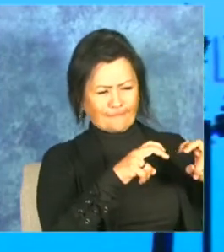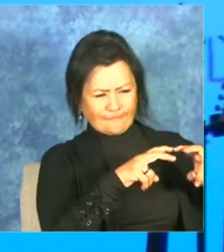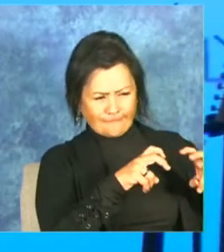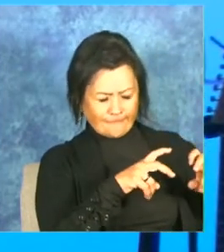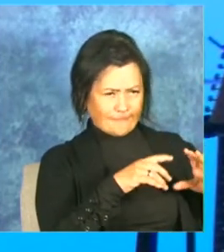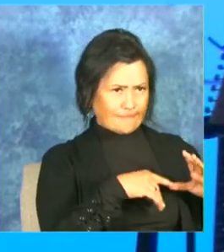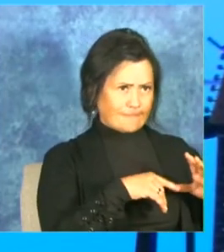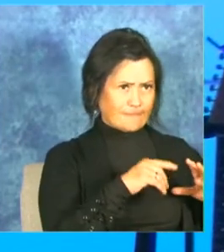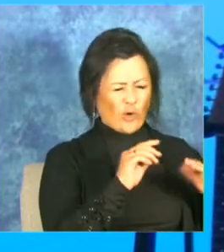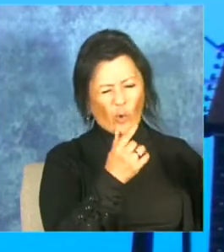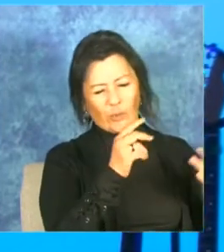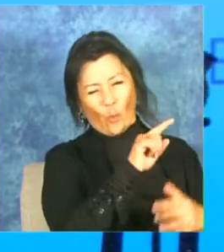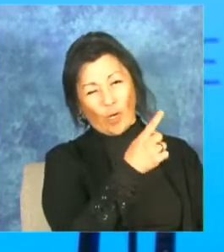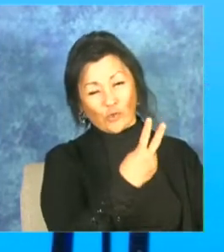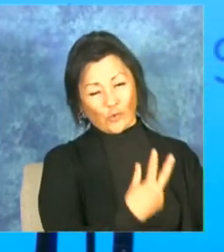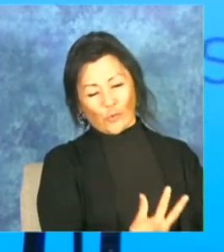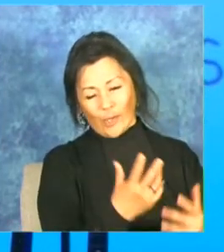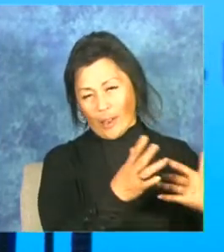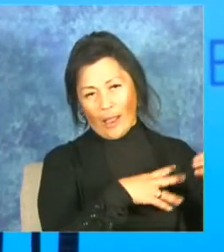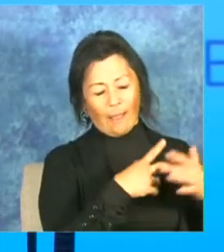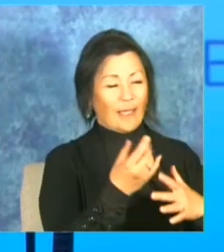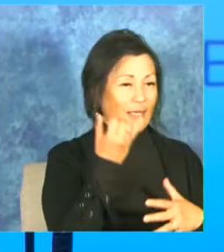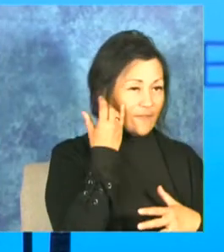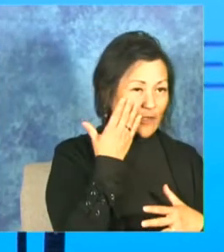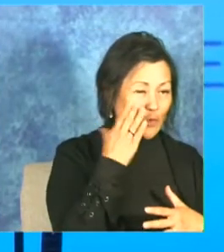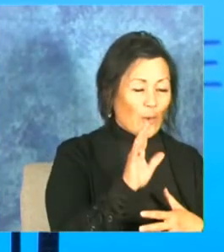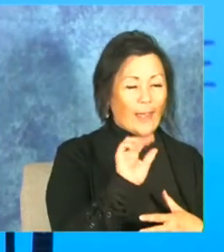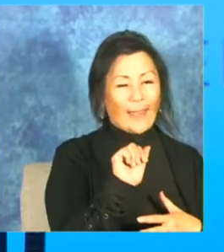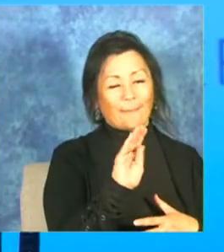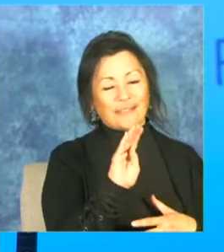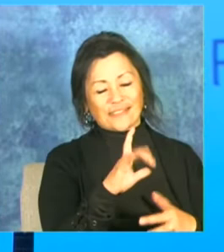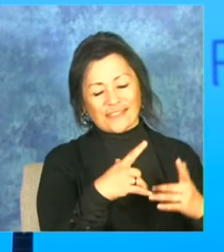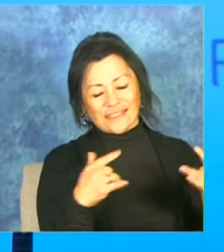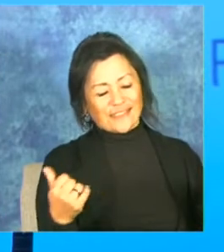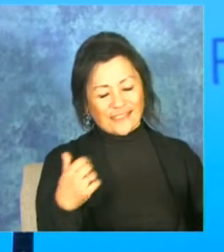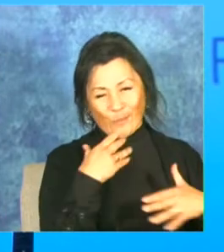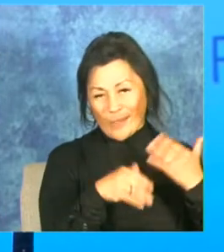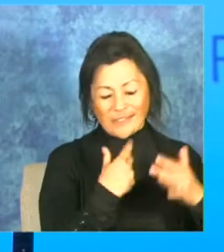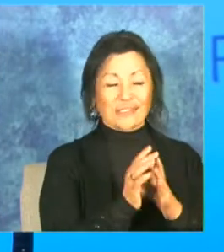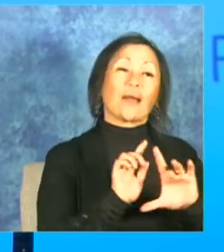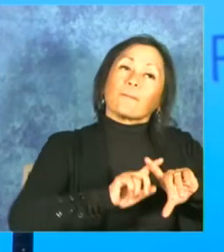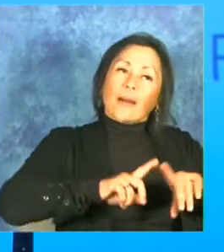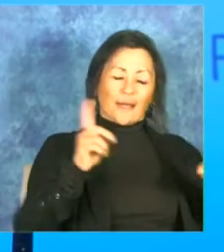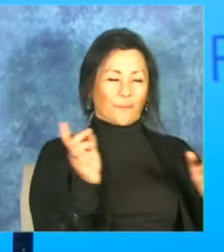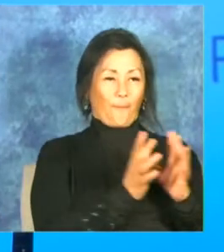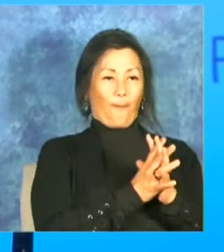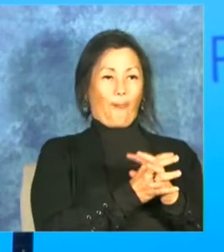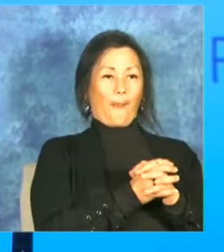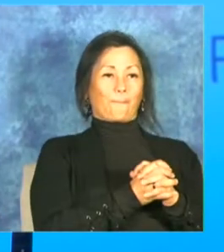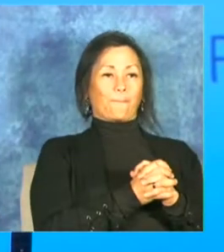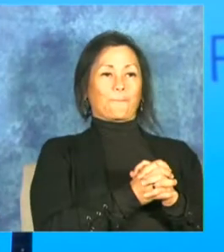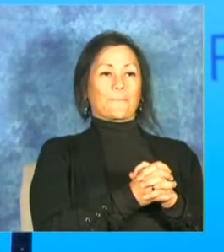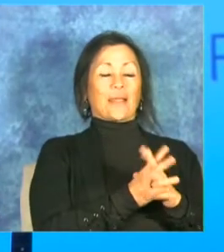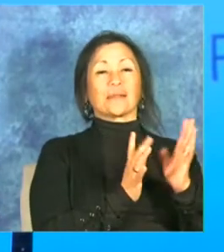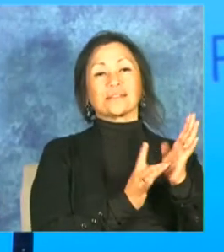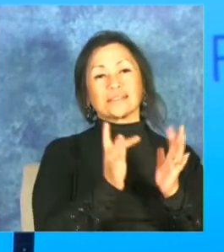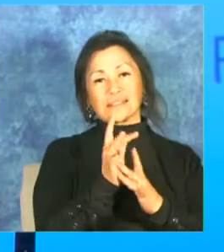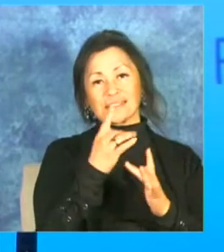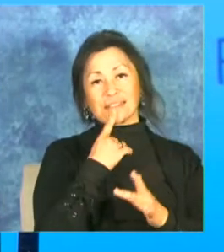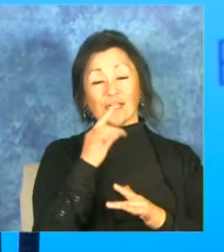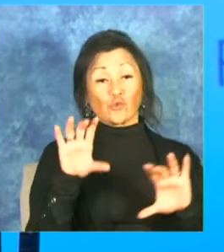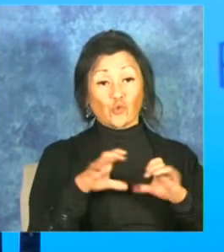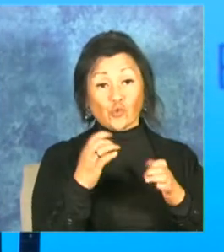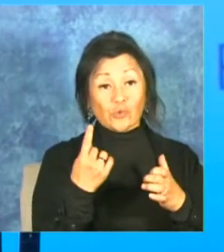use 1, 2, 3 if you want, if you don't know the alphabet process as well. But when Jesus says